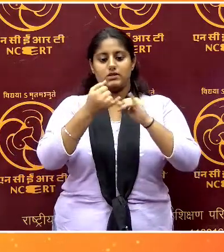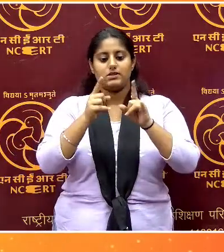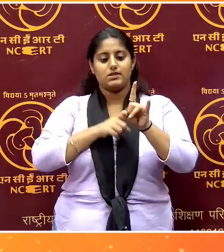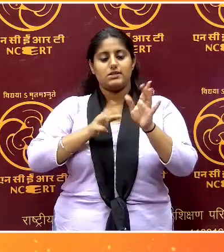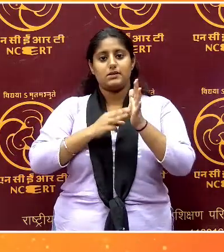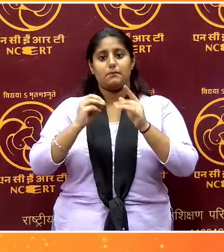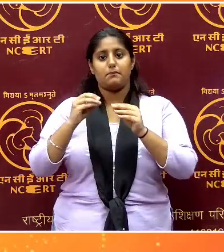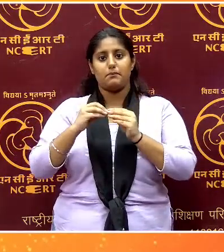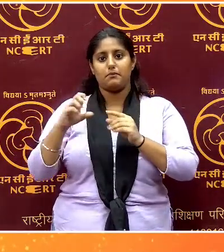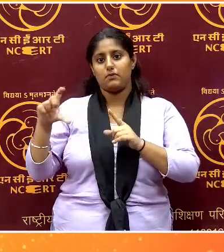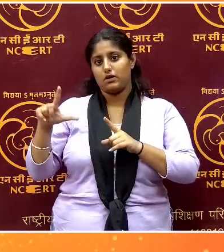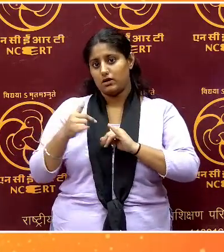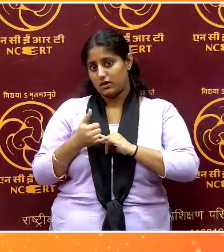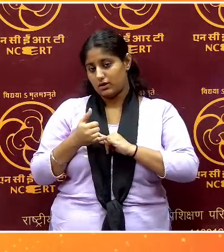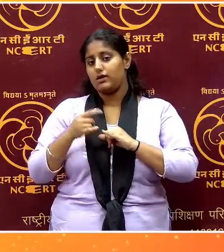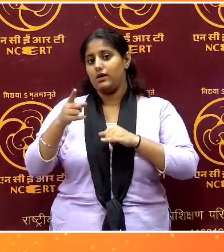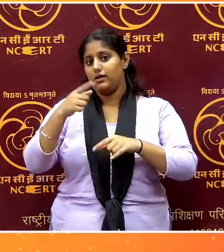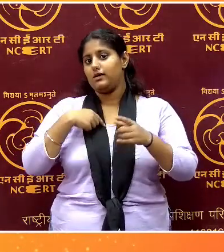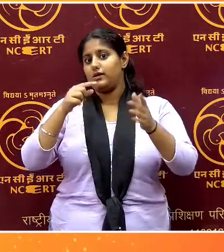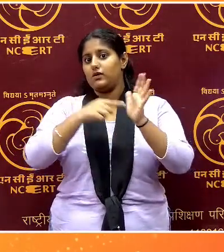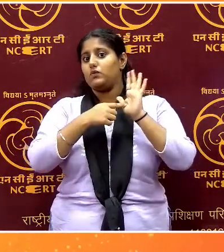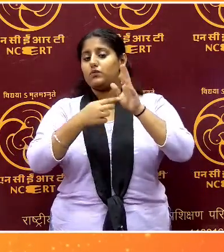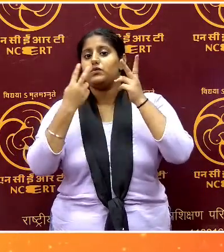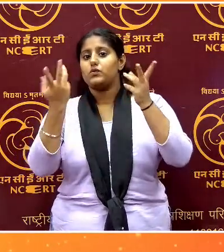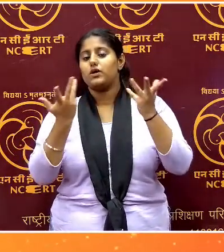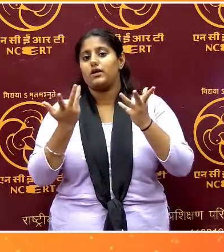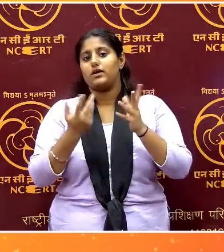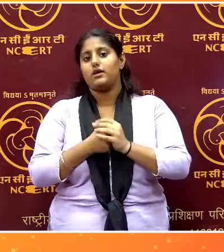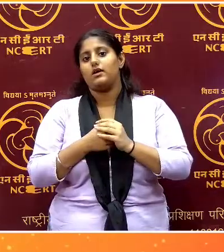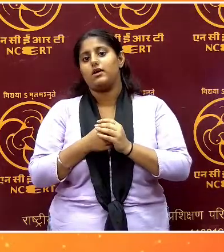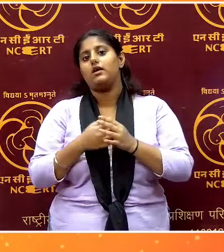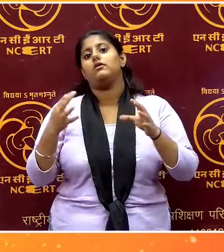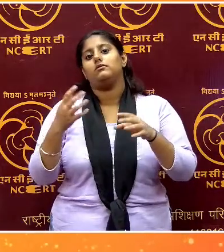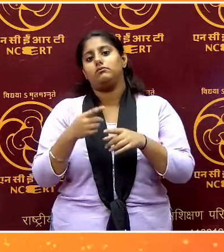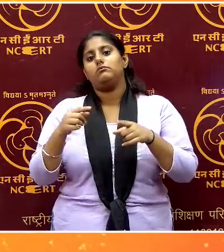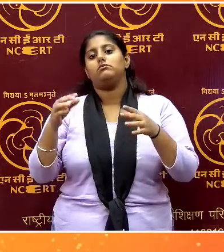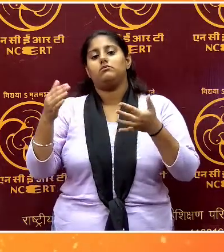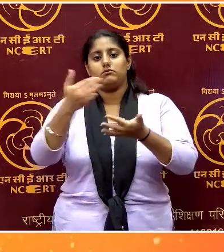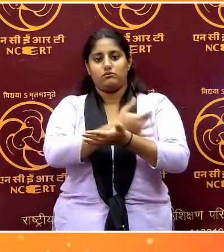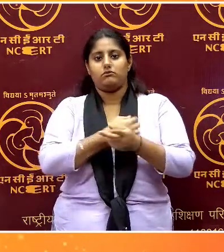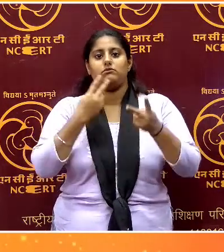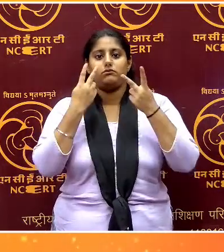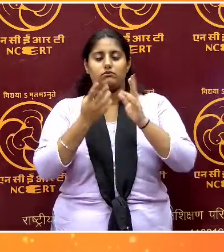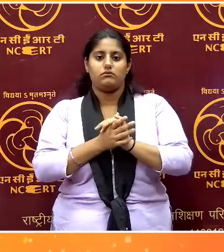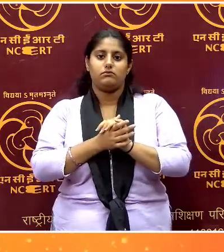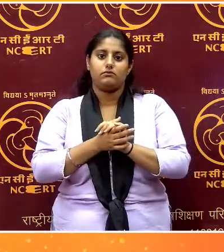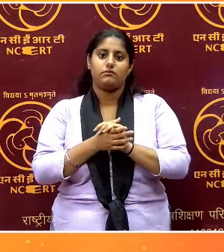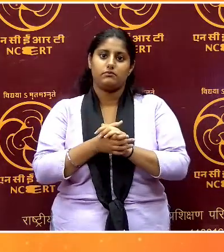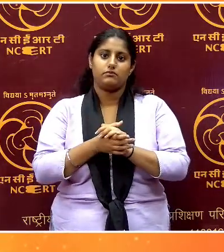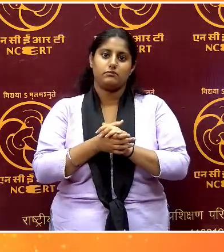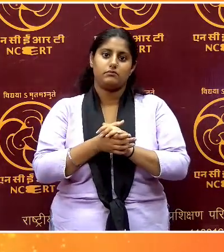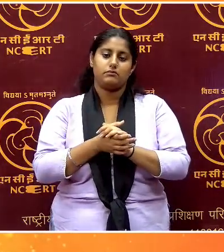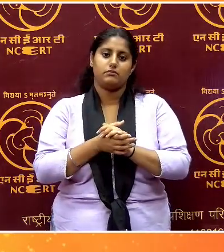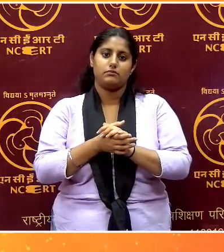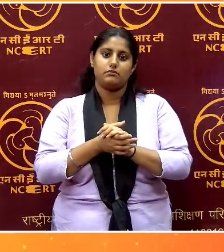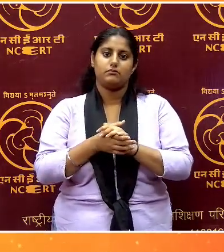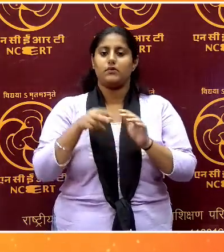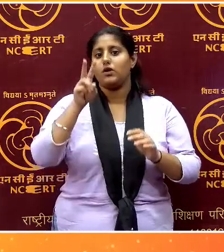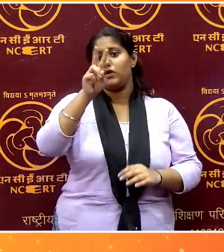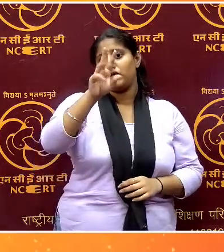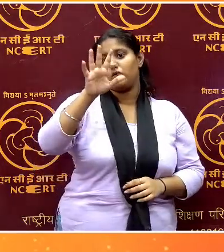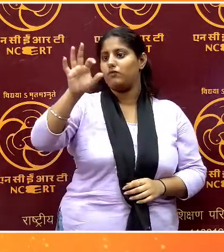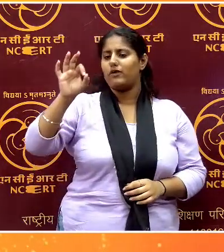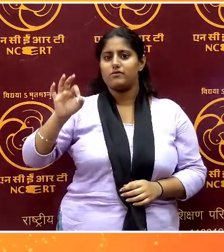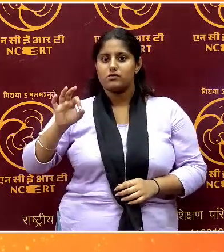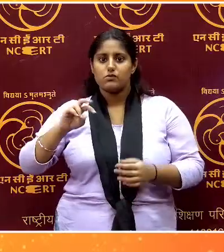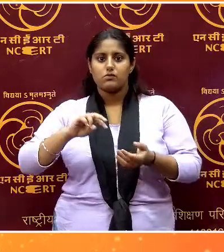to represent how many we require for the data provided. Right. Here the data number is more, isn't it? 250.